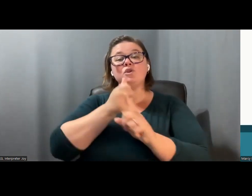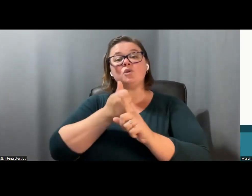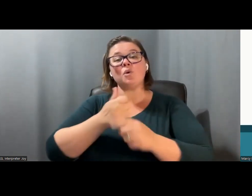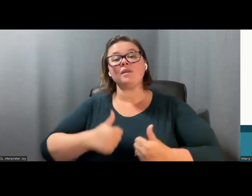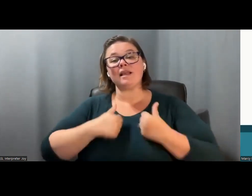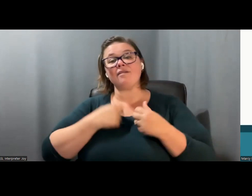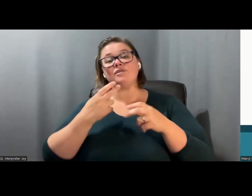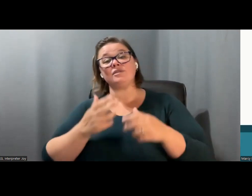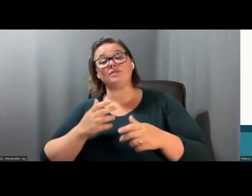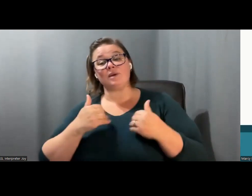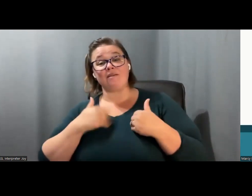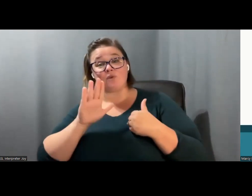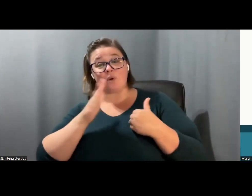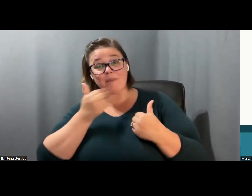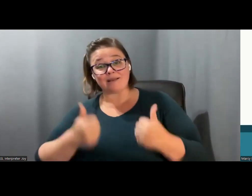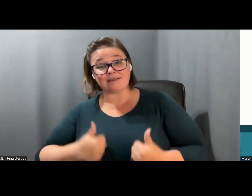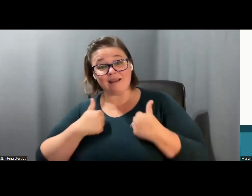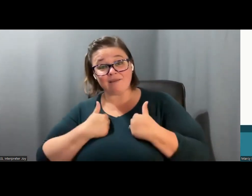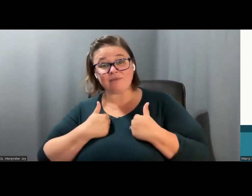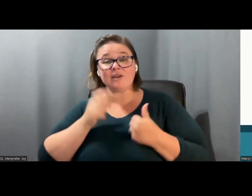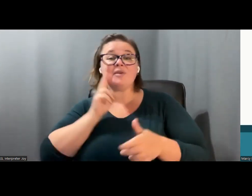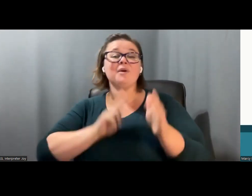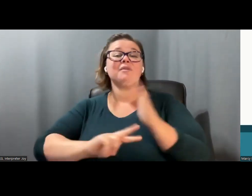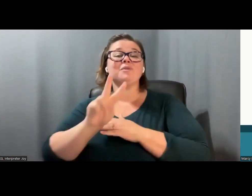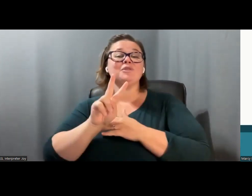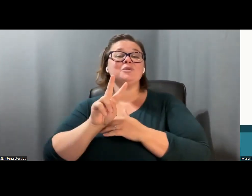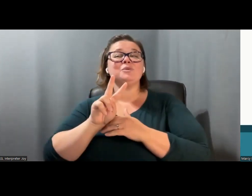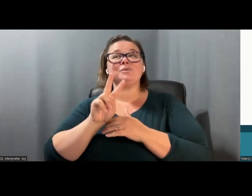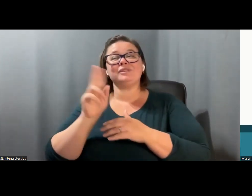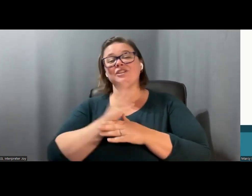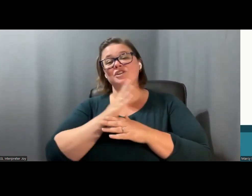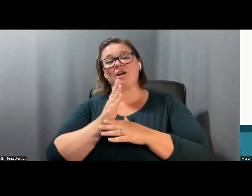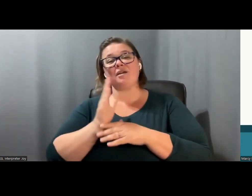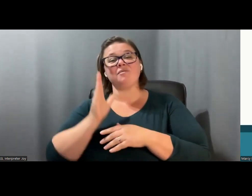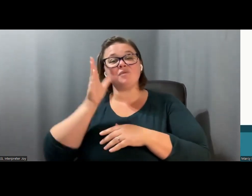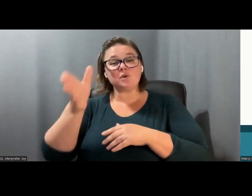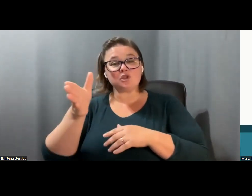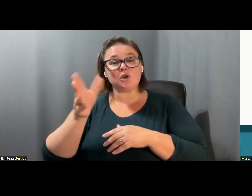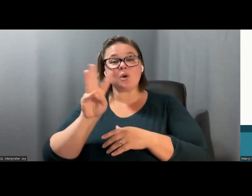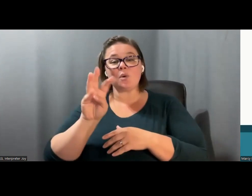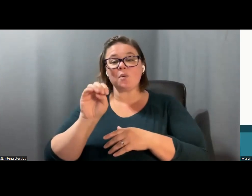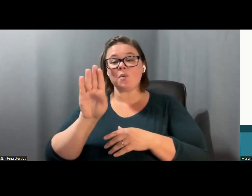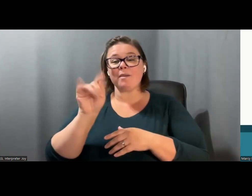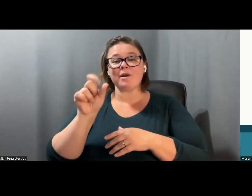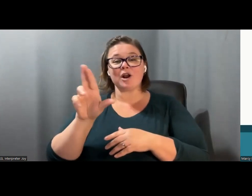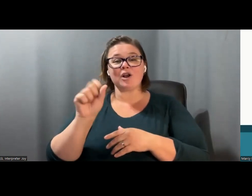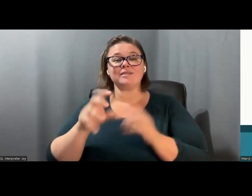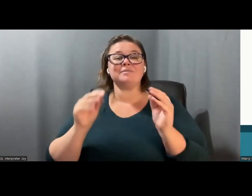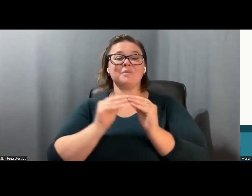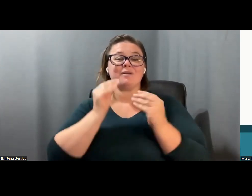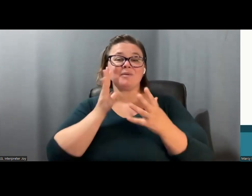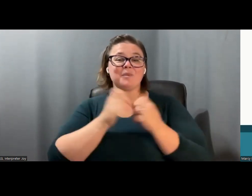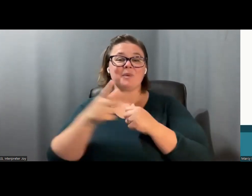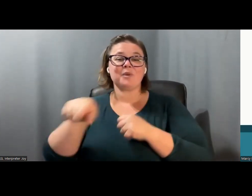life. Looking forward to sharing future webinars and additional information with you. Thank